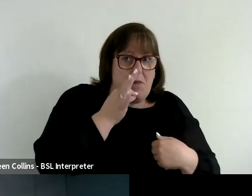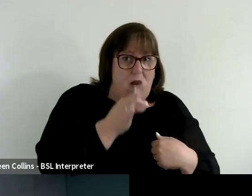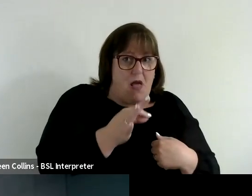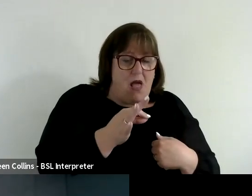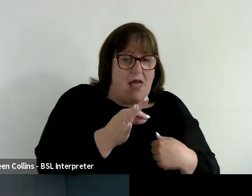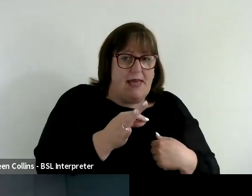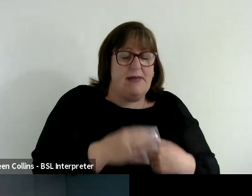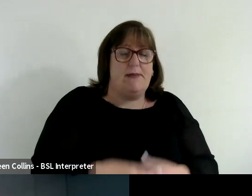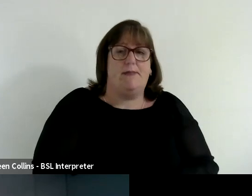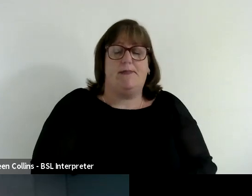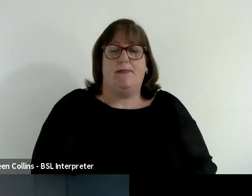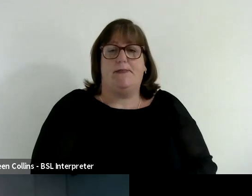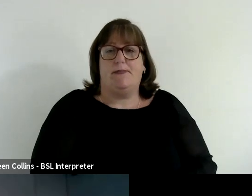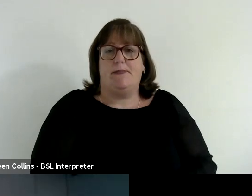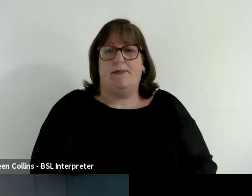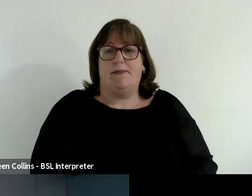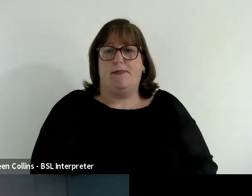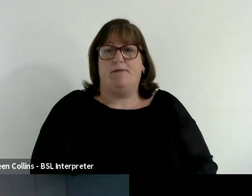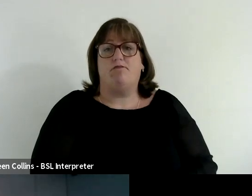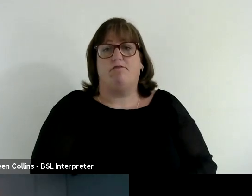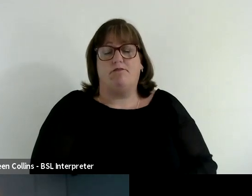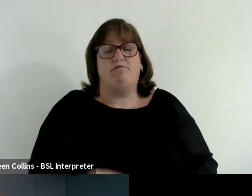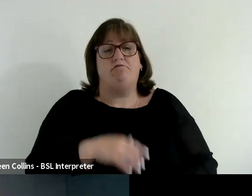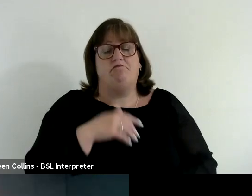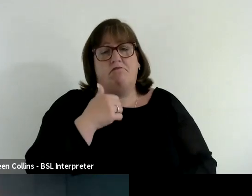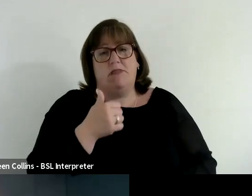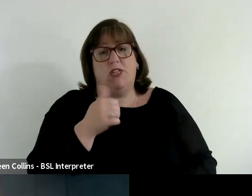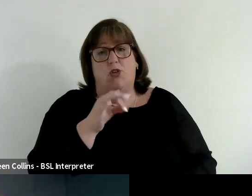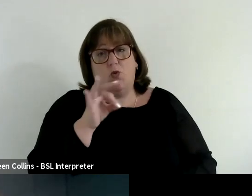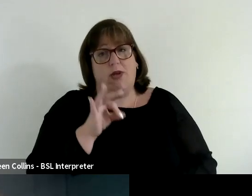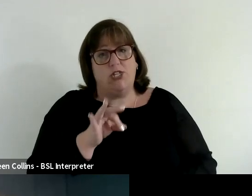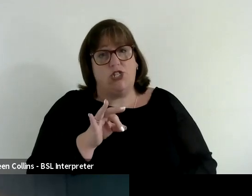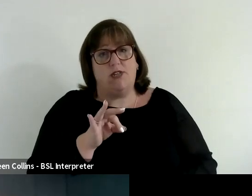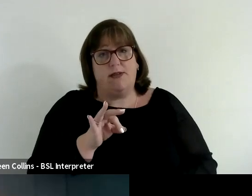at the moment, this is something where